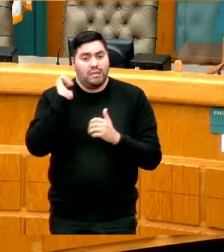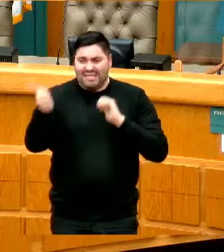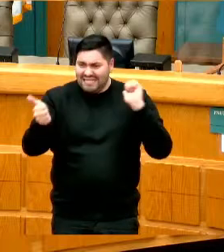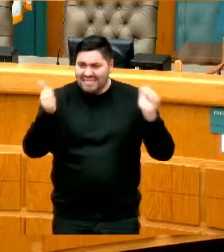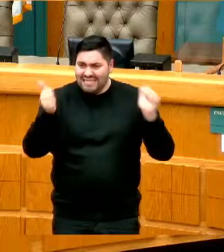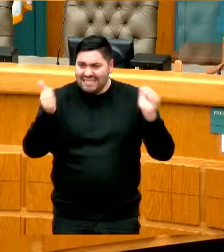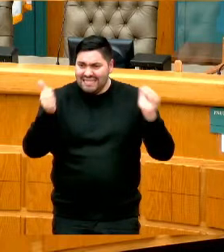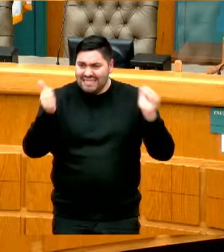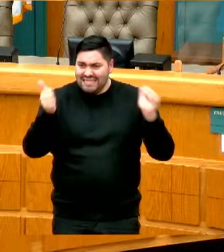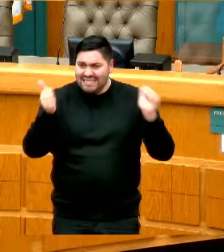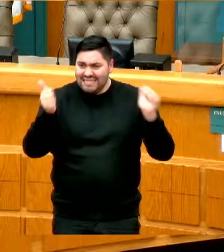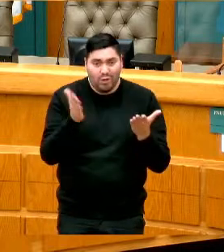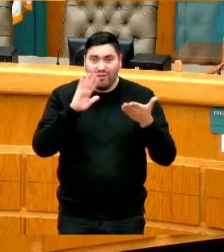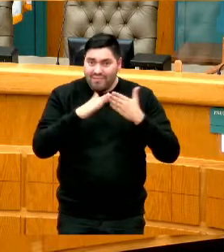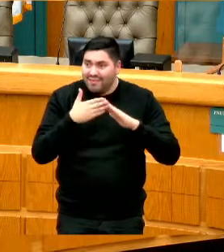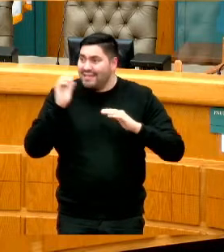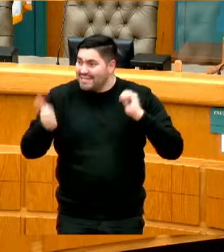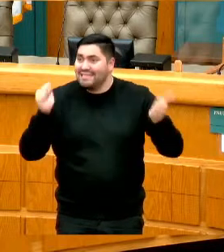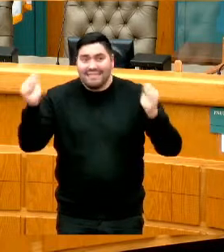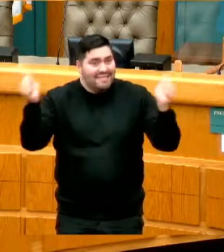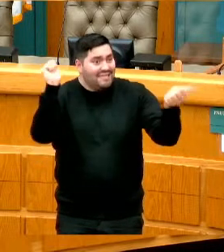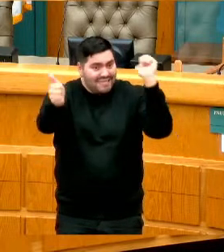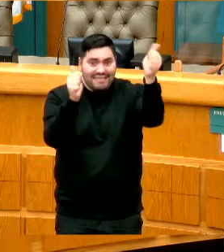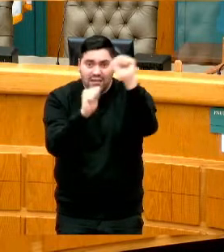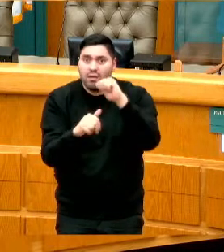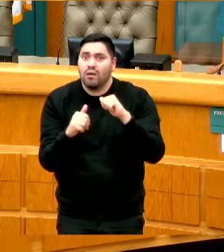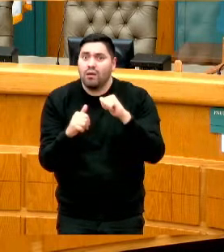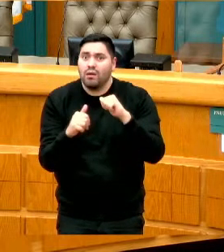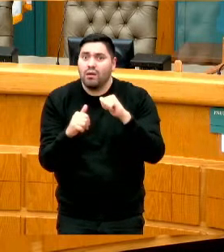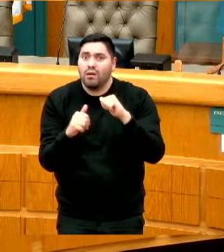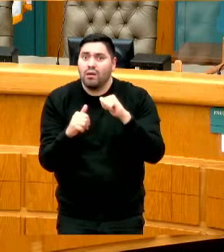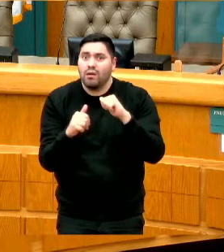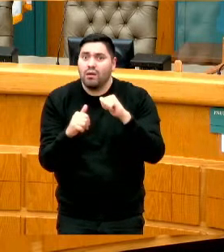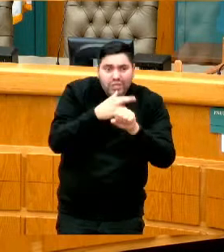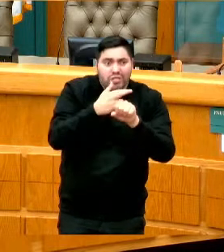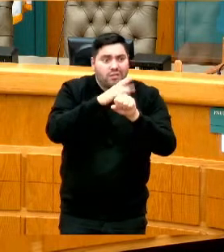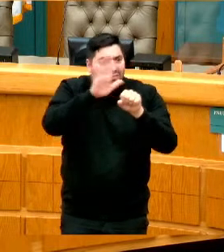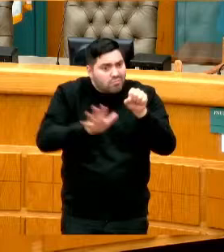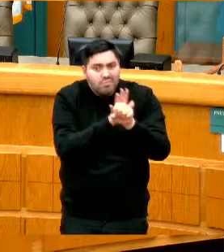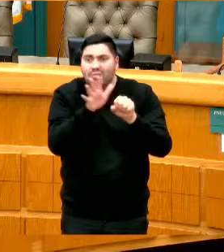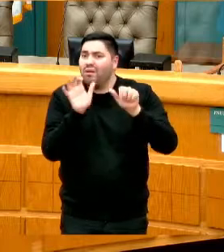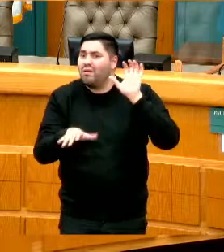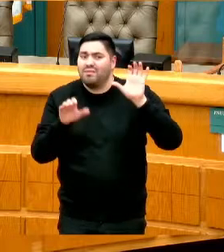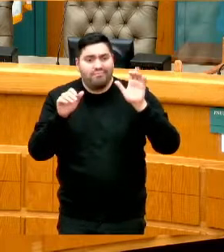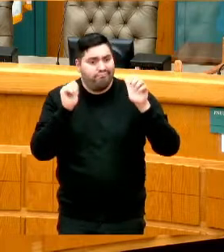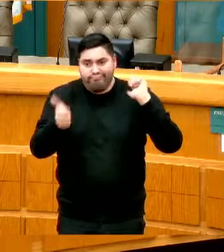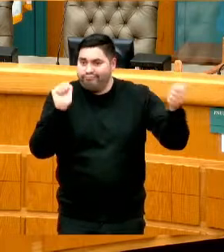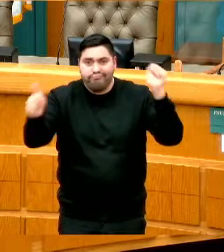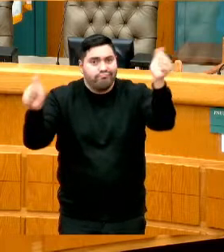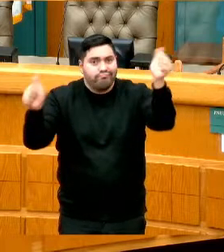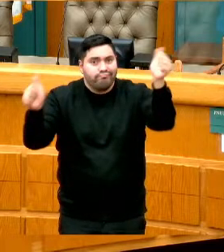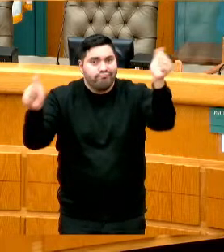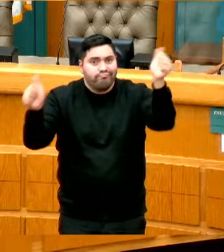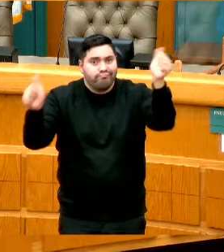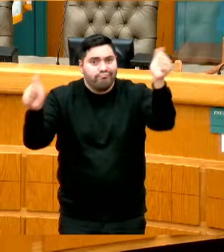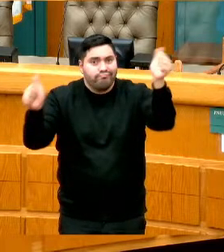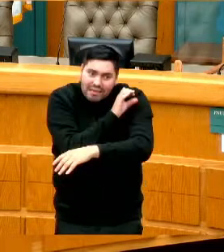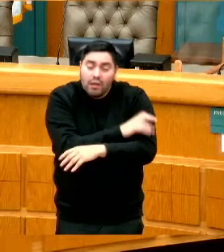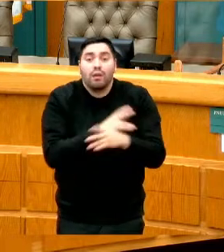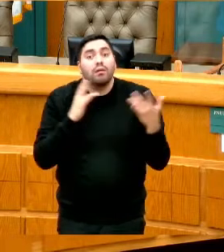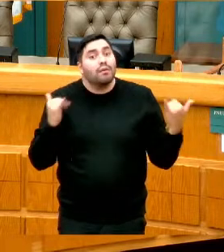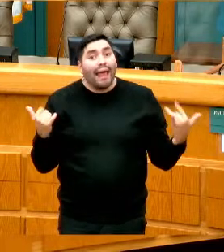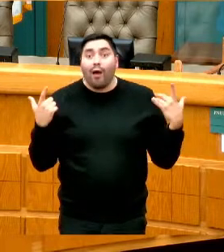we're all over this county, we're all over this region. All we need is you. It's your turn